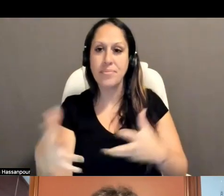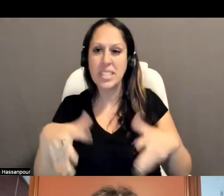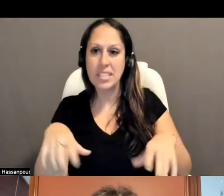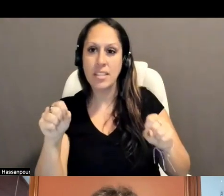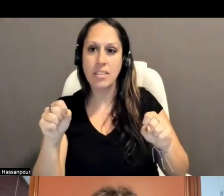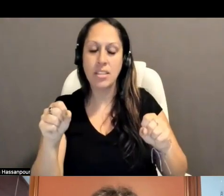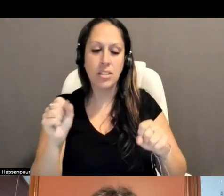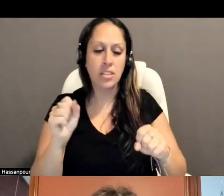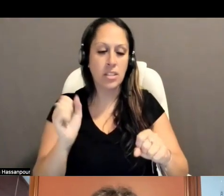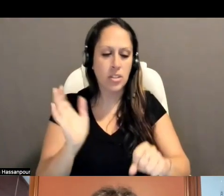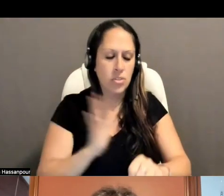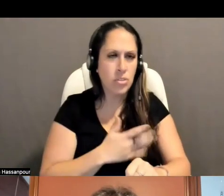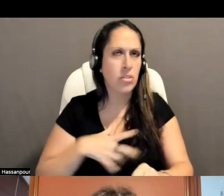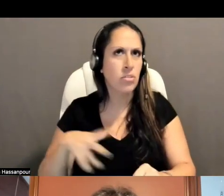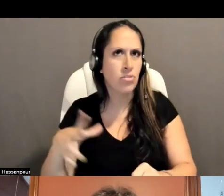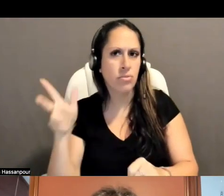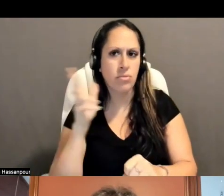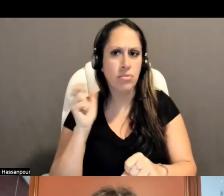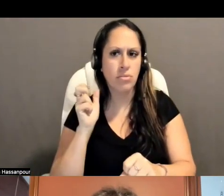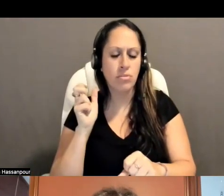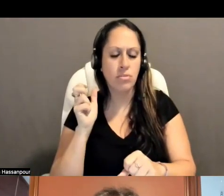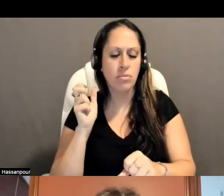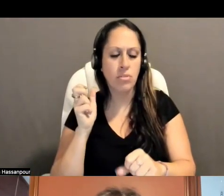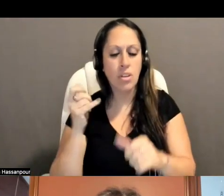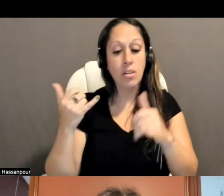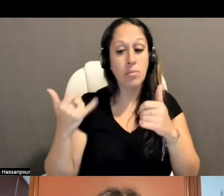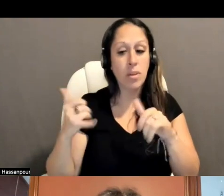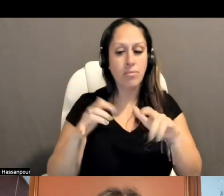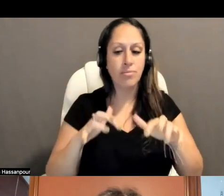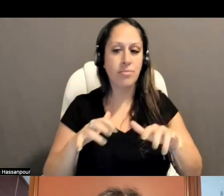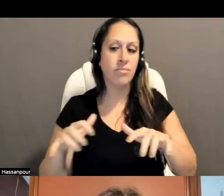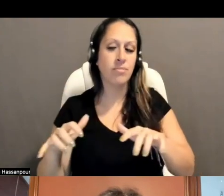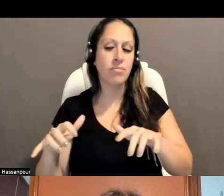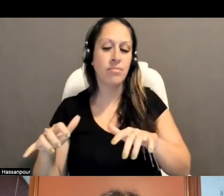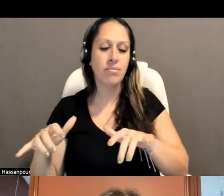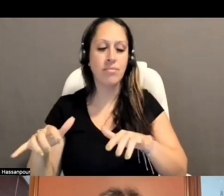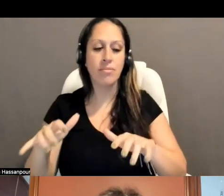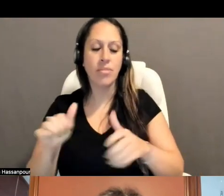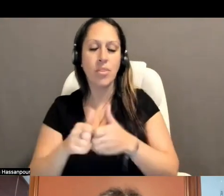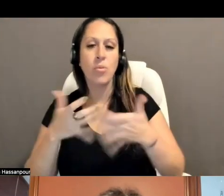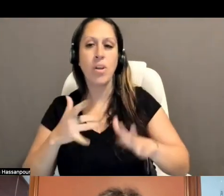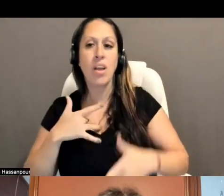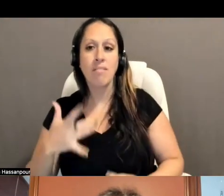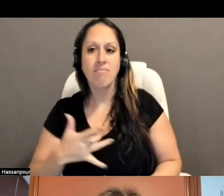a song and kind of playing it the way I feel it.